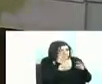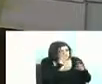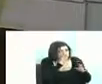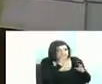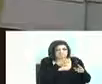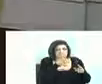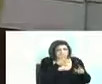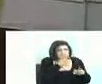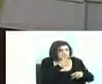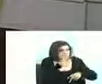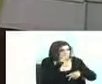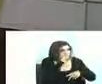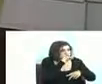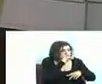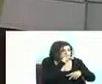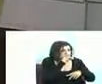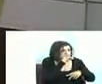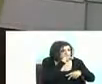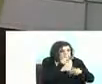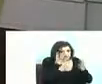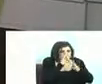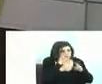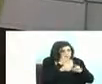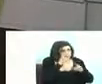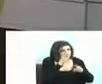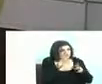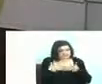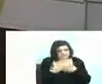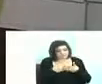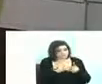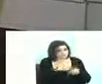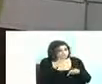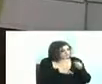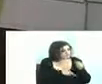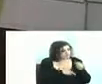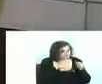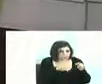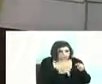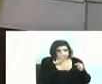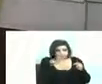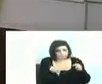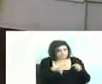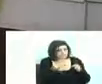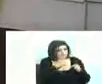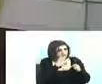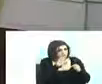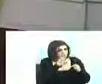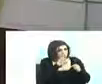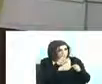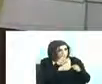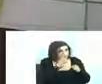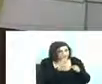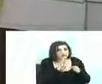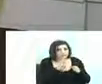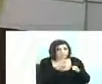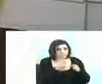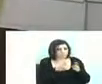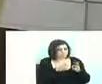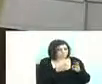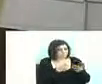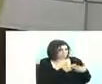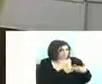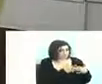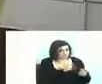this 3-inch curbing. And one by one, they eventually try, and they build up the strength in their legs, and they're able to overcome